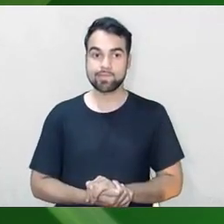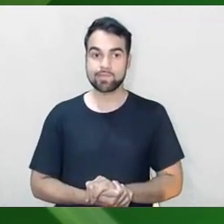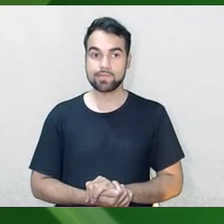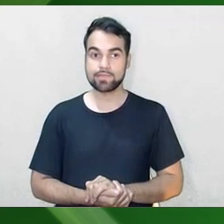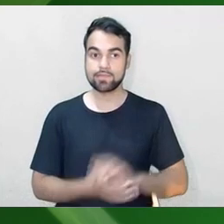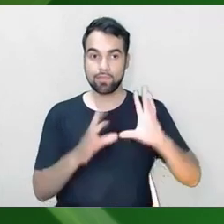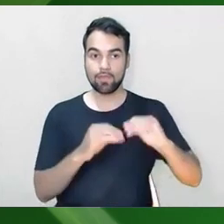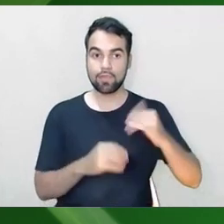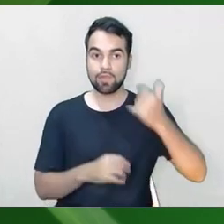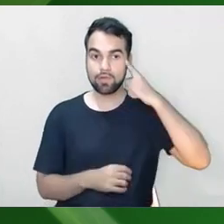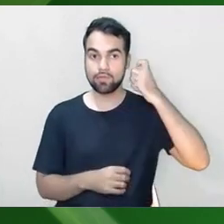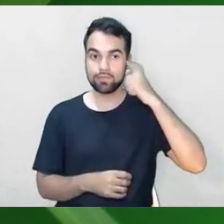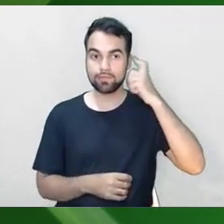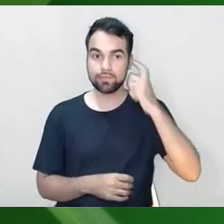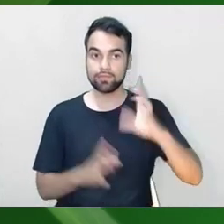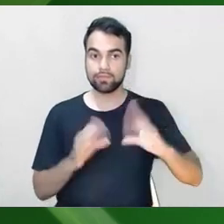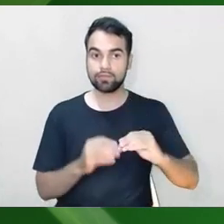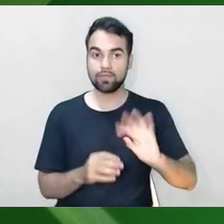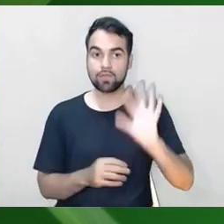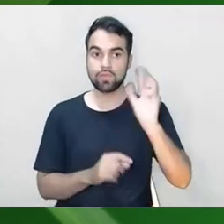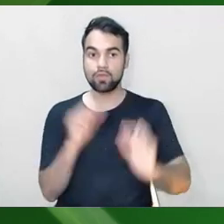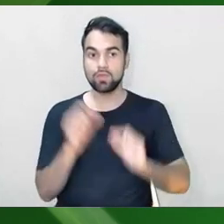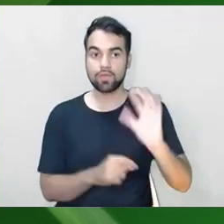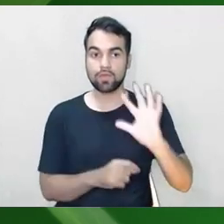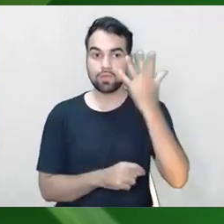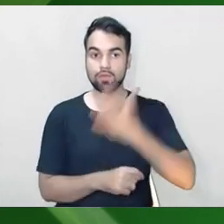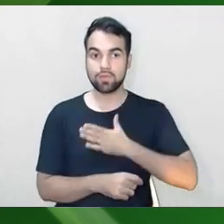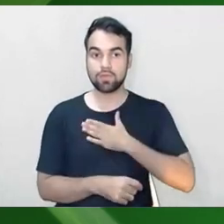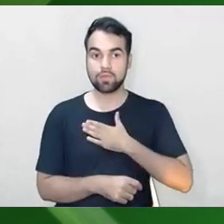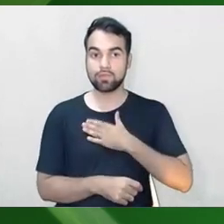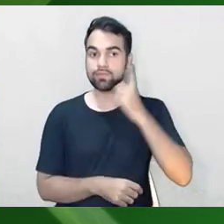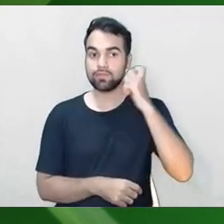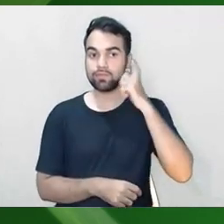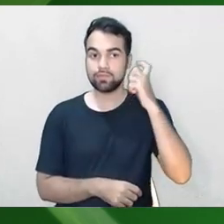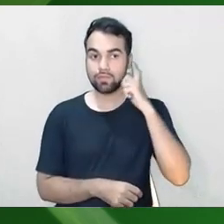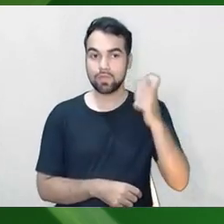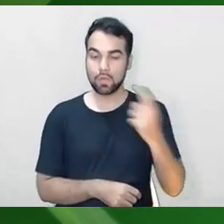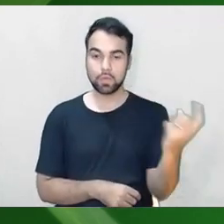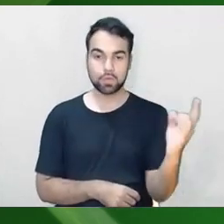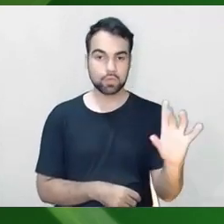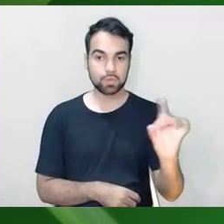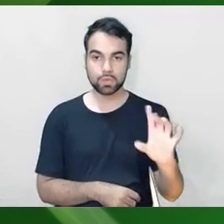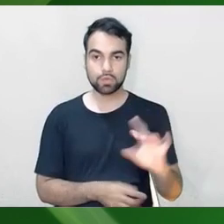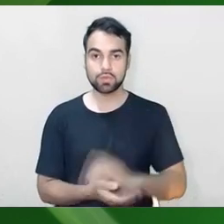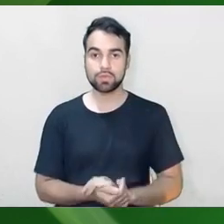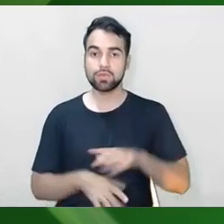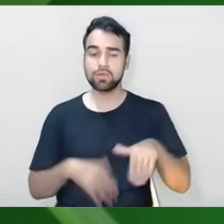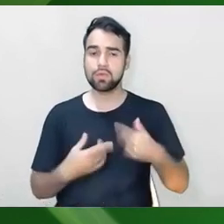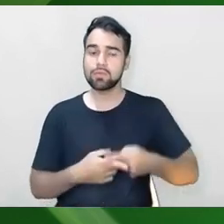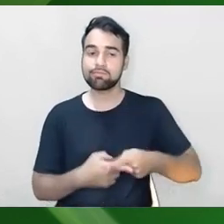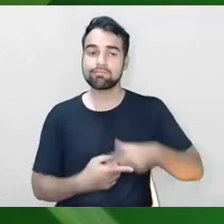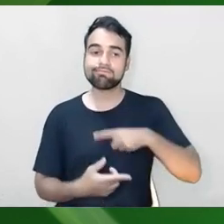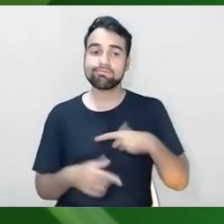I come back and say, what happened, Robson? I said, well, the alarm is terrible. It just goes off alone. So why